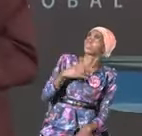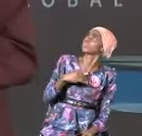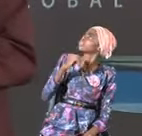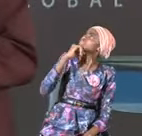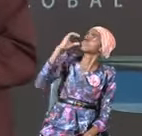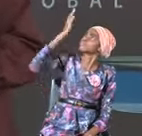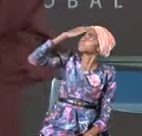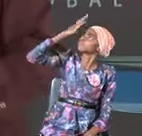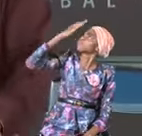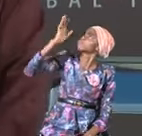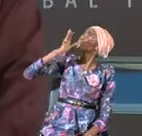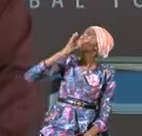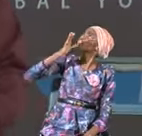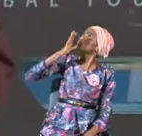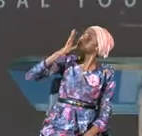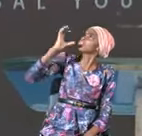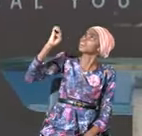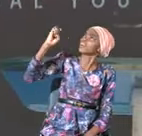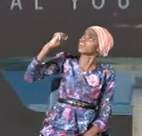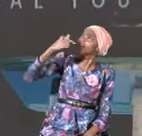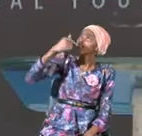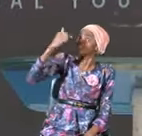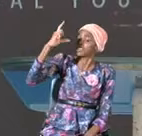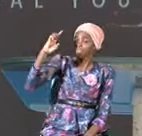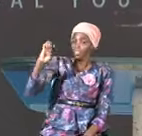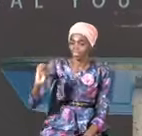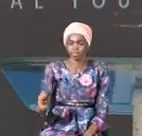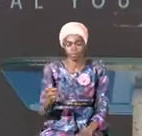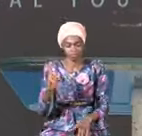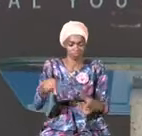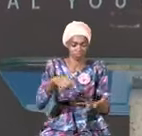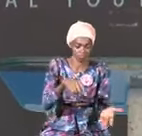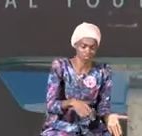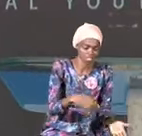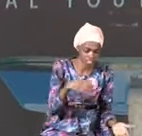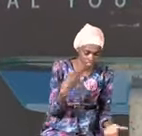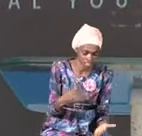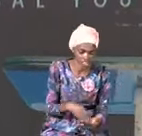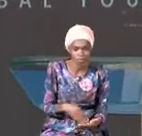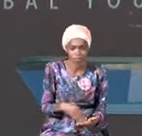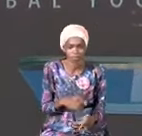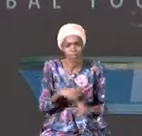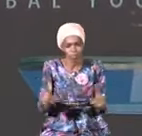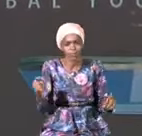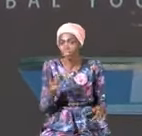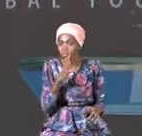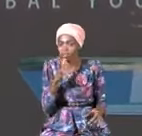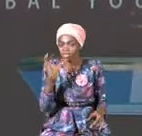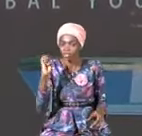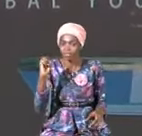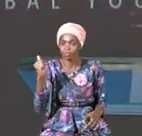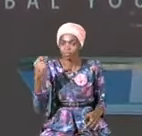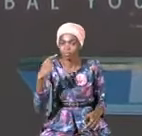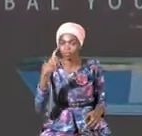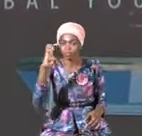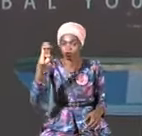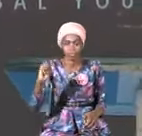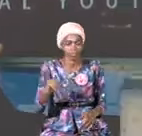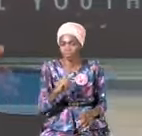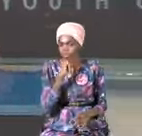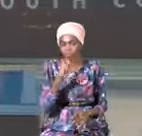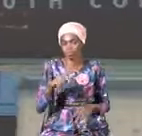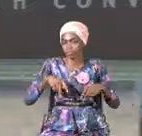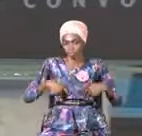mother eagle, then went down again. But the mother eagle will not give up.